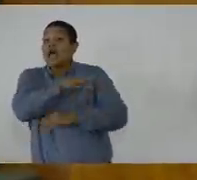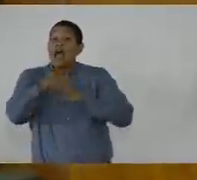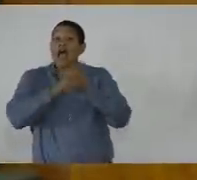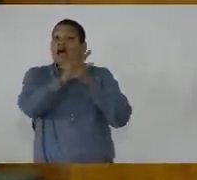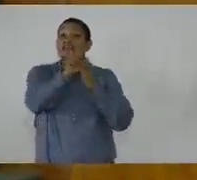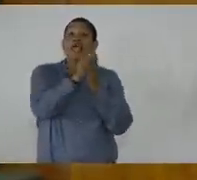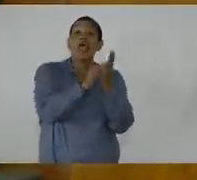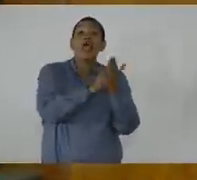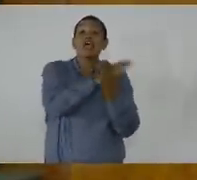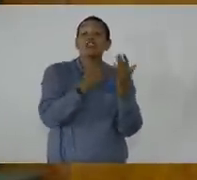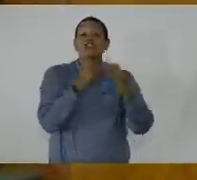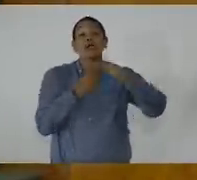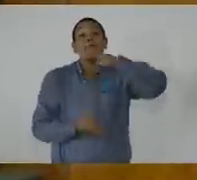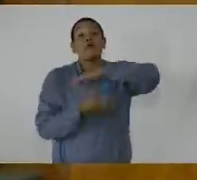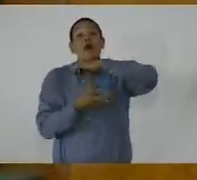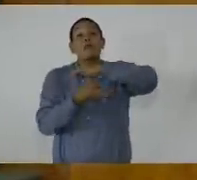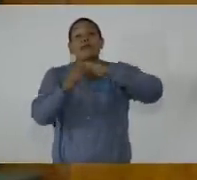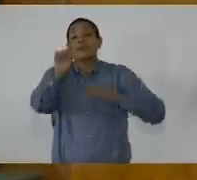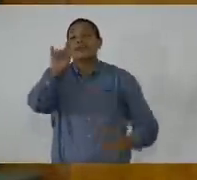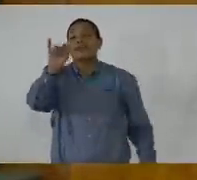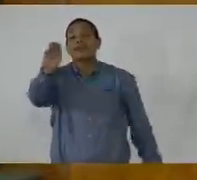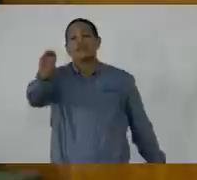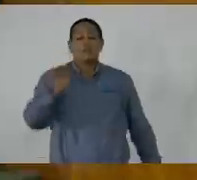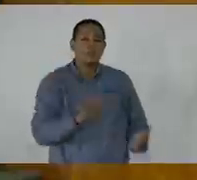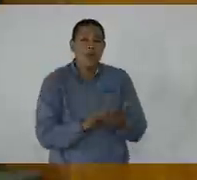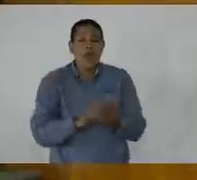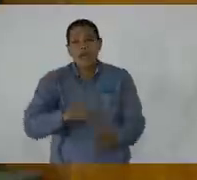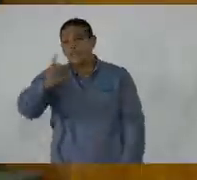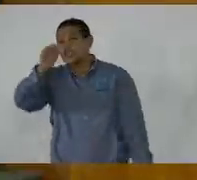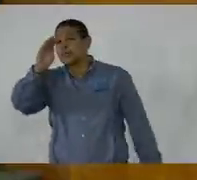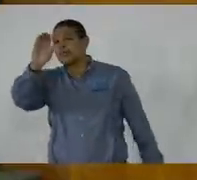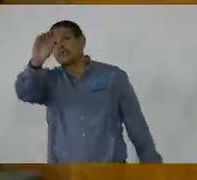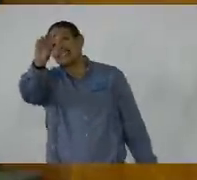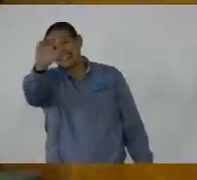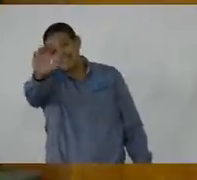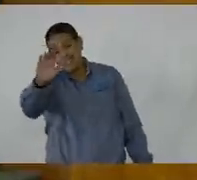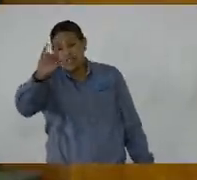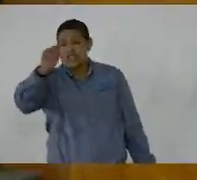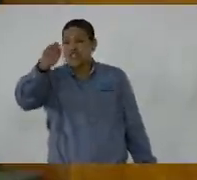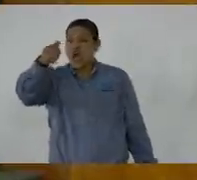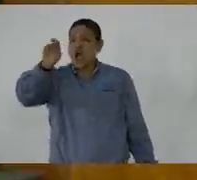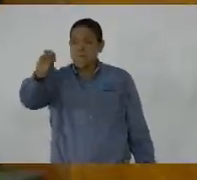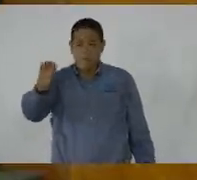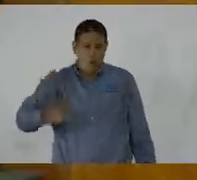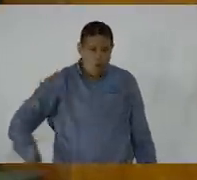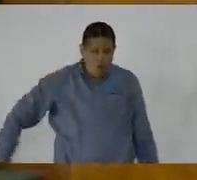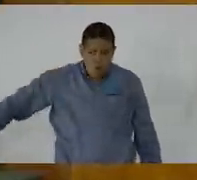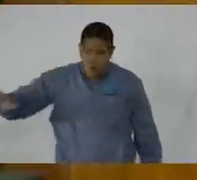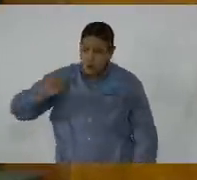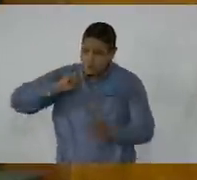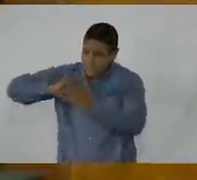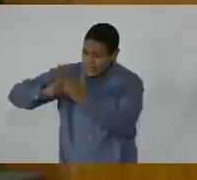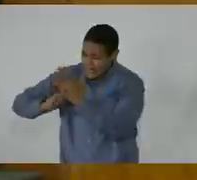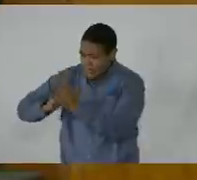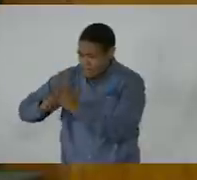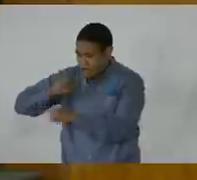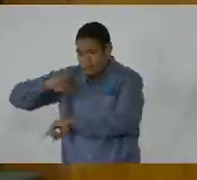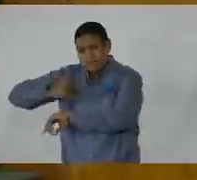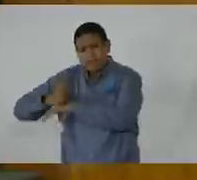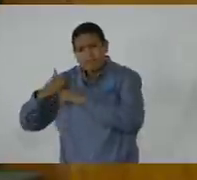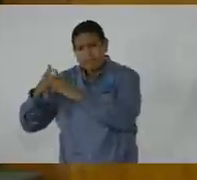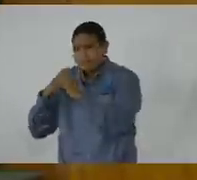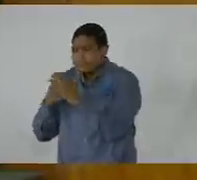agencies, primarily the Exim Bank, the JBDC, and JAMPRO, have designed and implemented